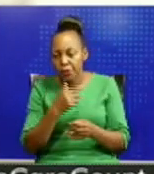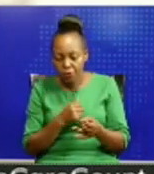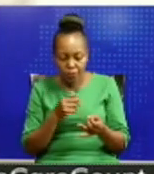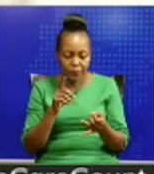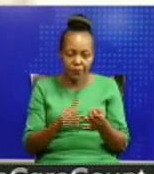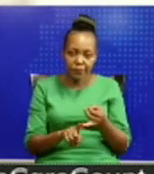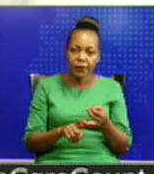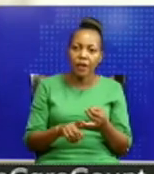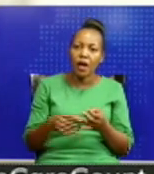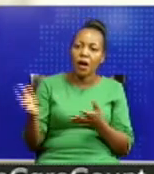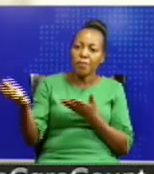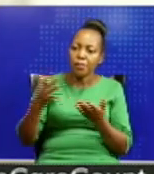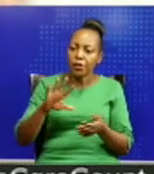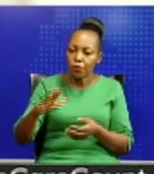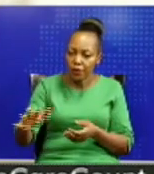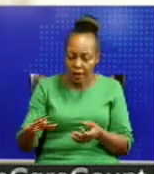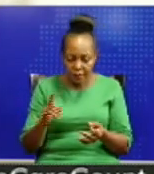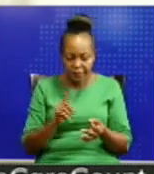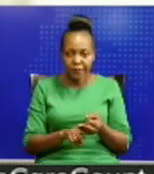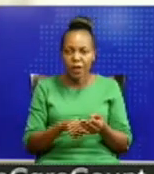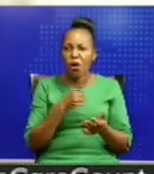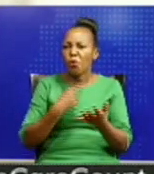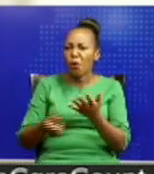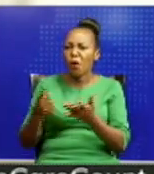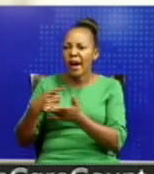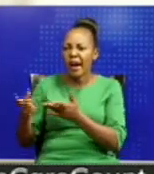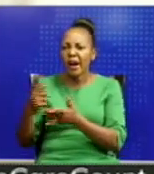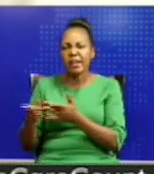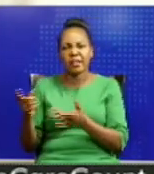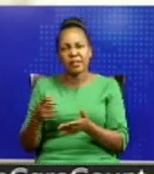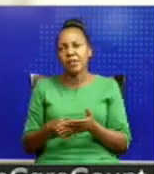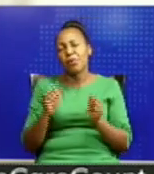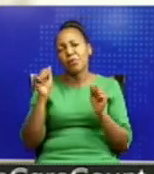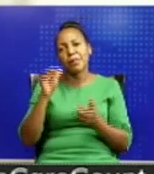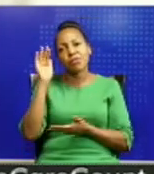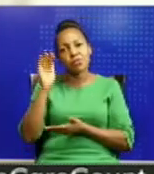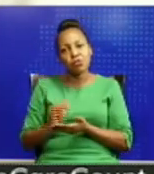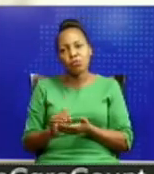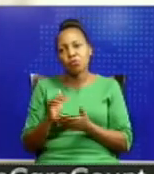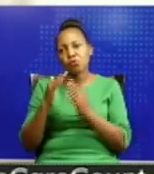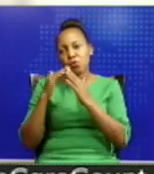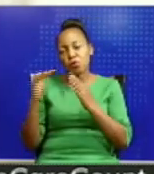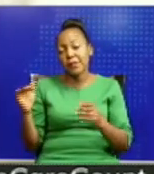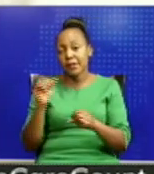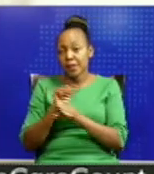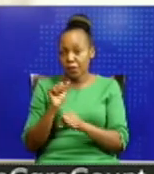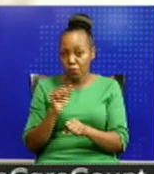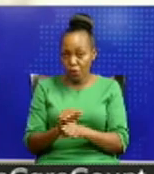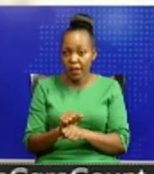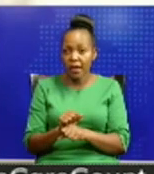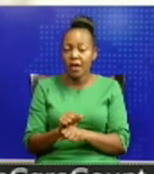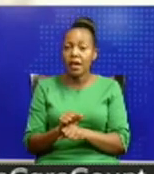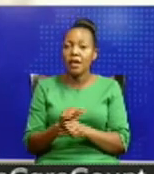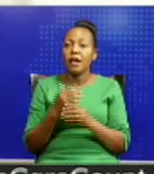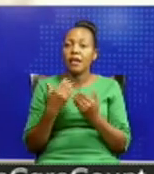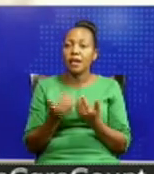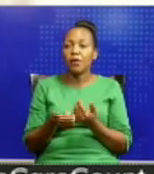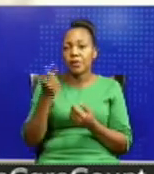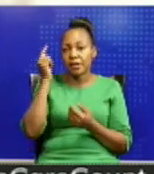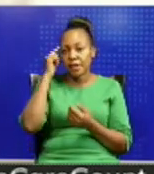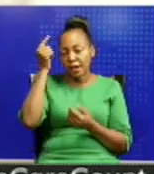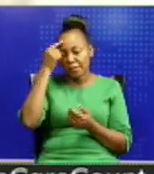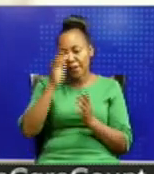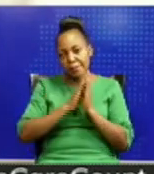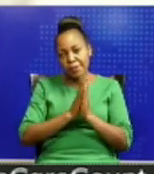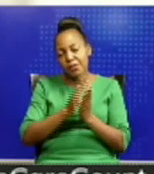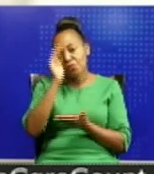has to run to fetch water, someone has to run to do this. We should be able to reduce that. And the other way, especially to the government, is on reducing